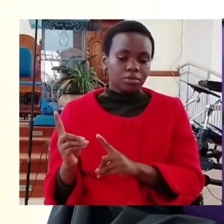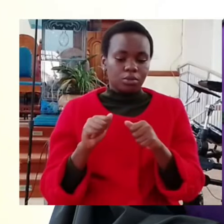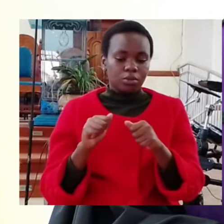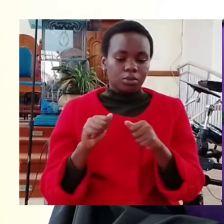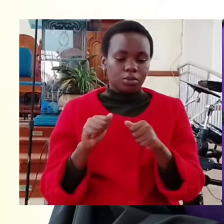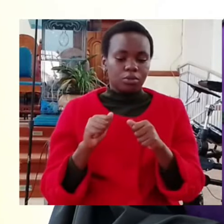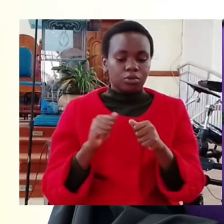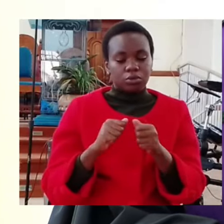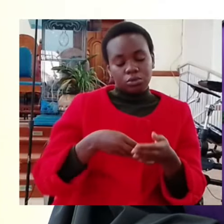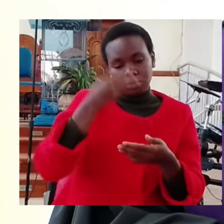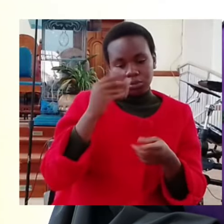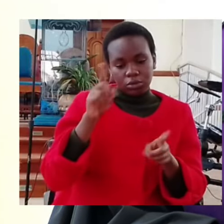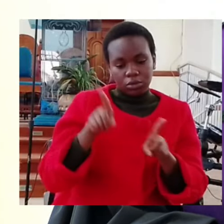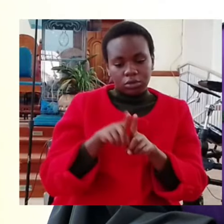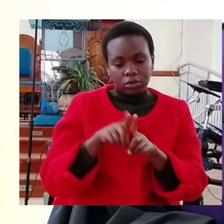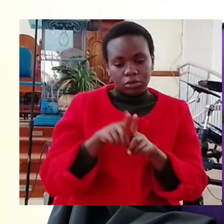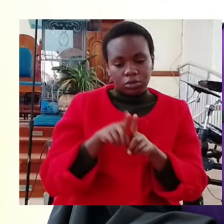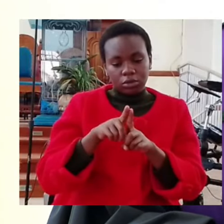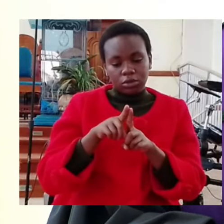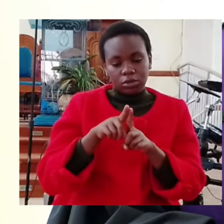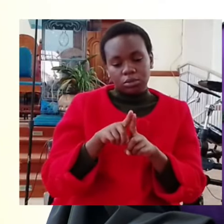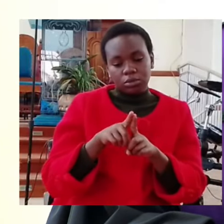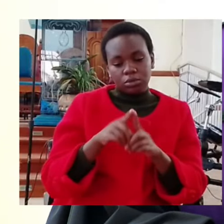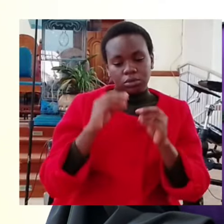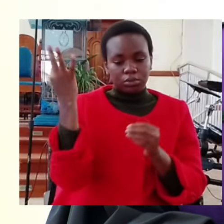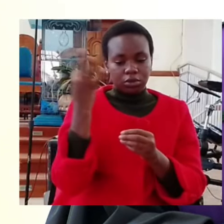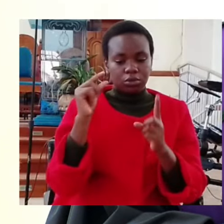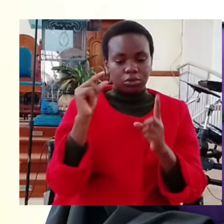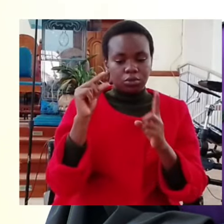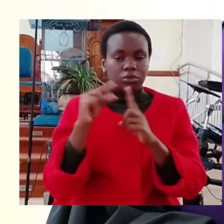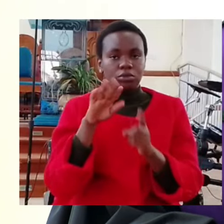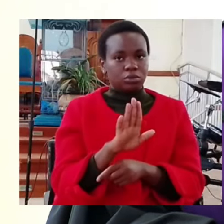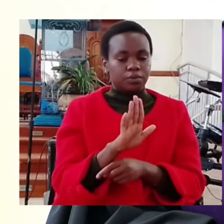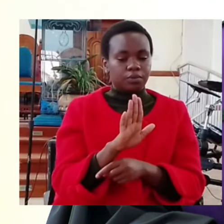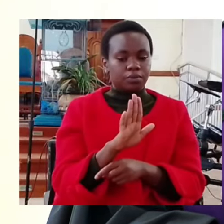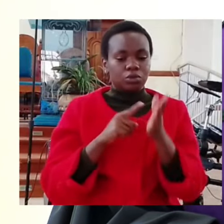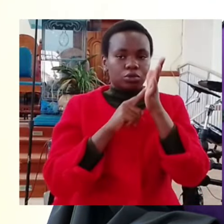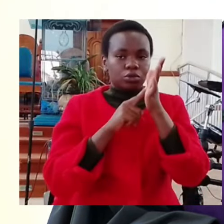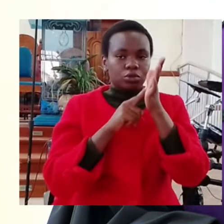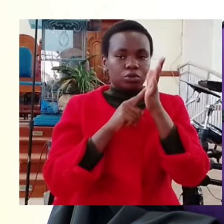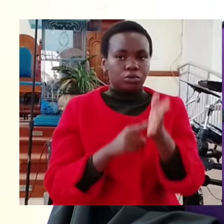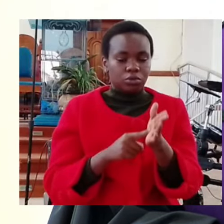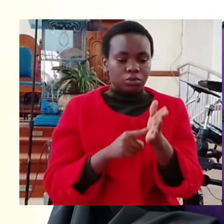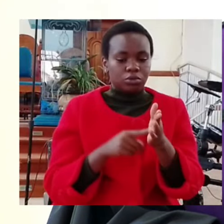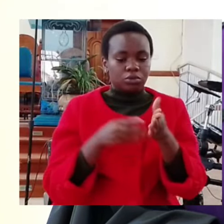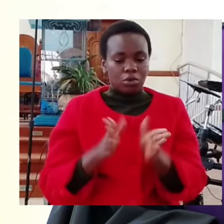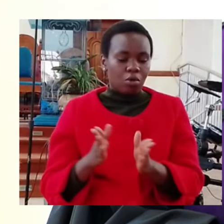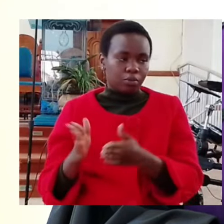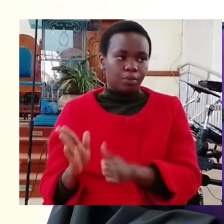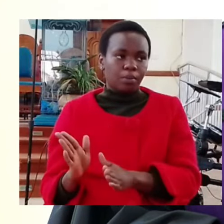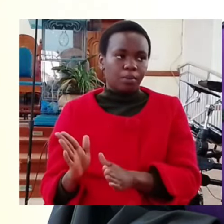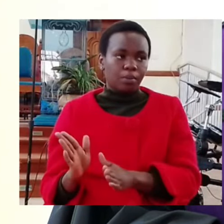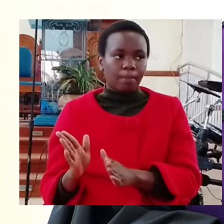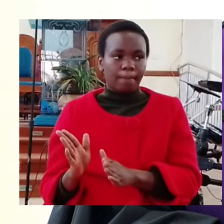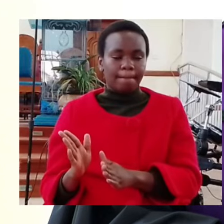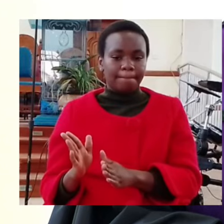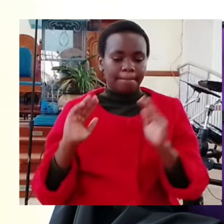guthomanira na kuhunjaniria kiugo giaku. Tuonie, give us opportunities to encourage each other.